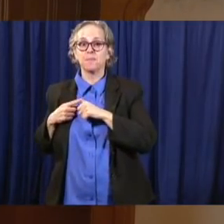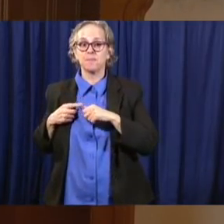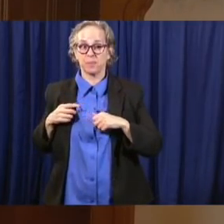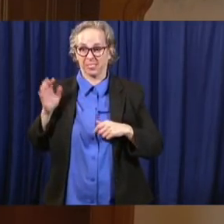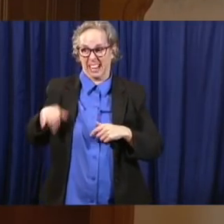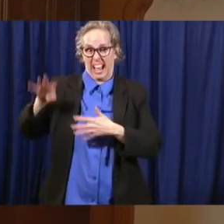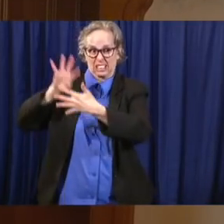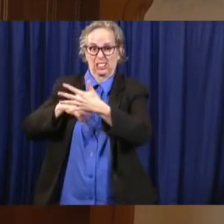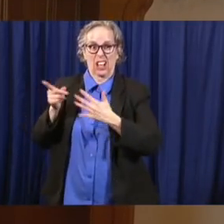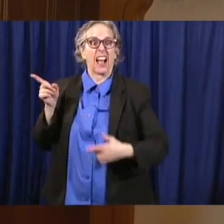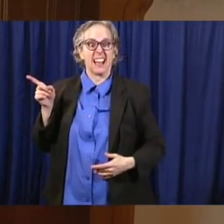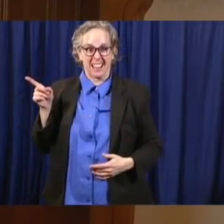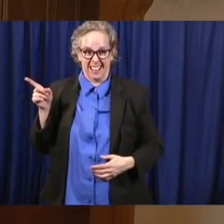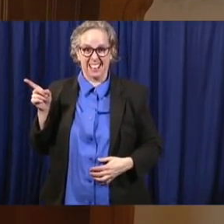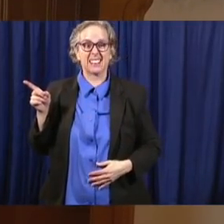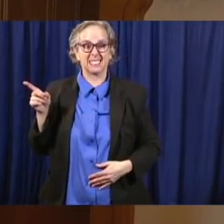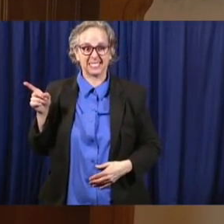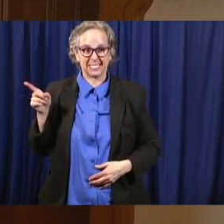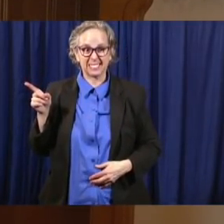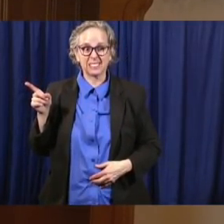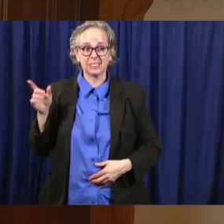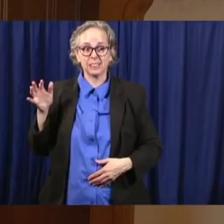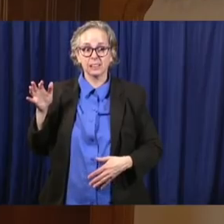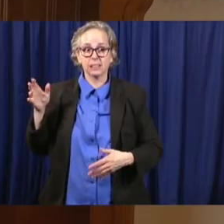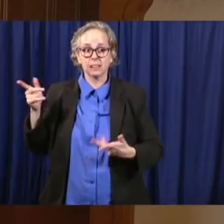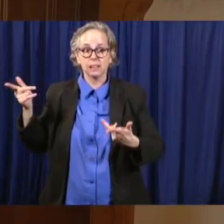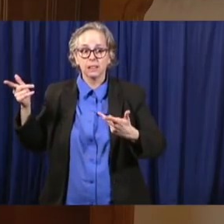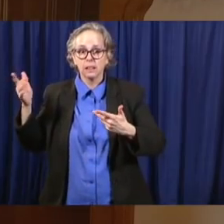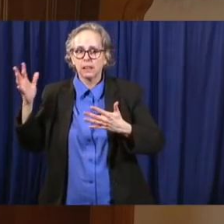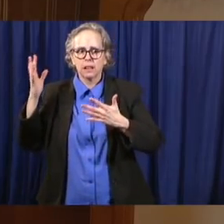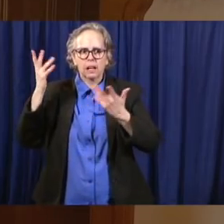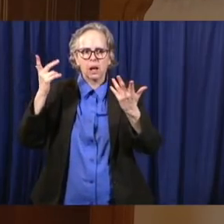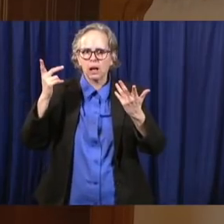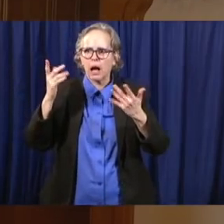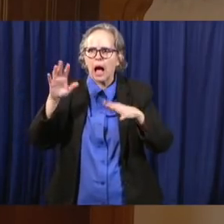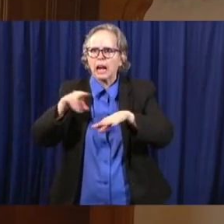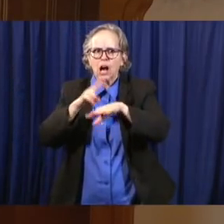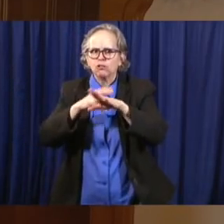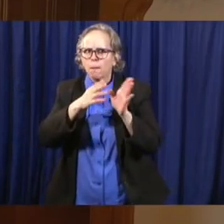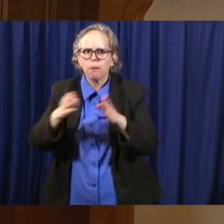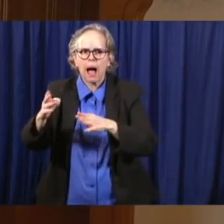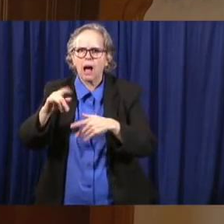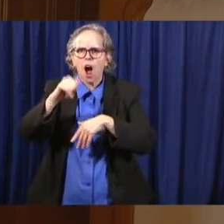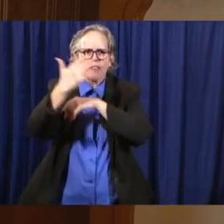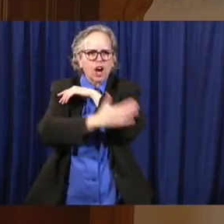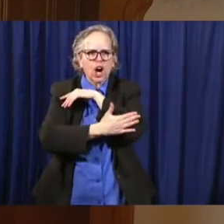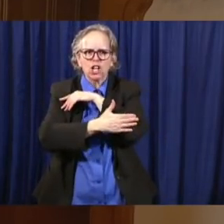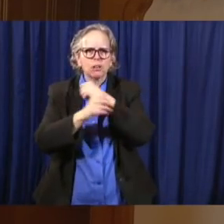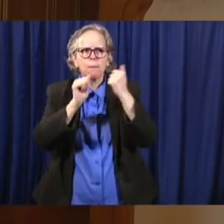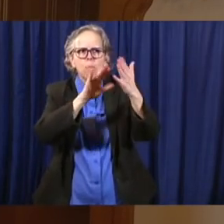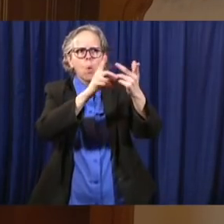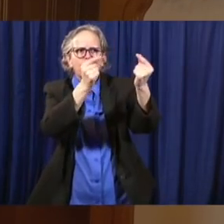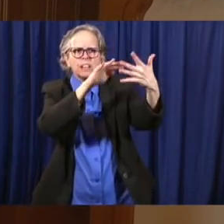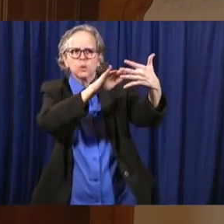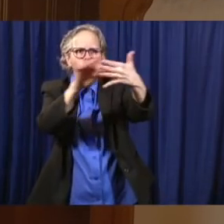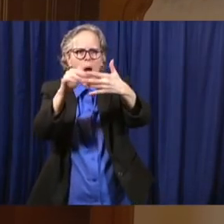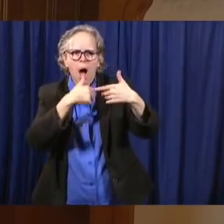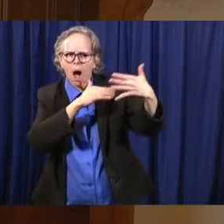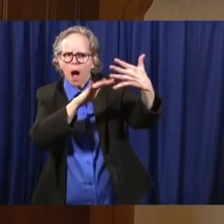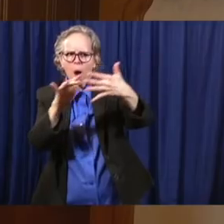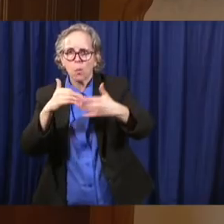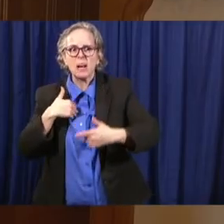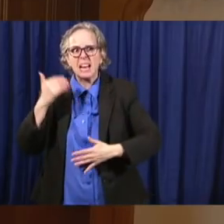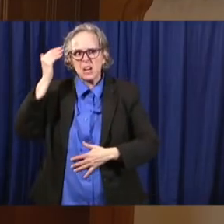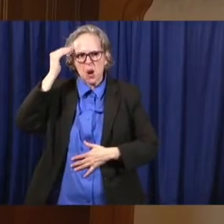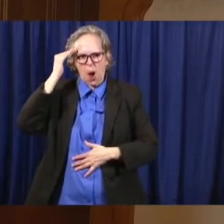strategic national plans, as well as the past, that if you do no social distancing, no Swiss cheese, your